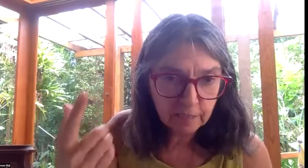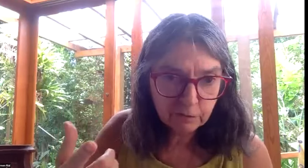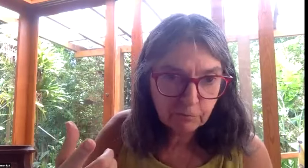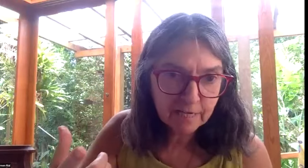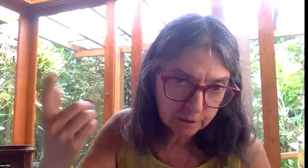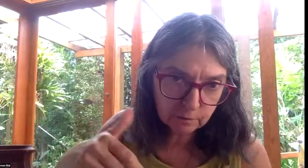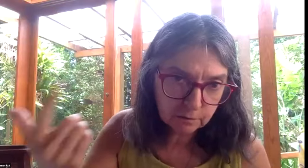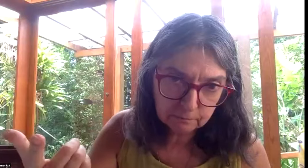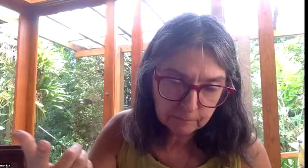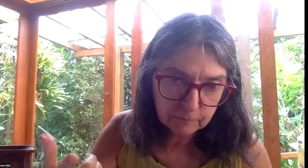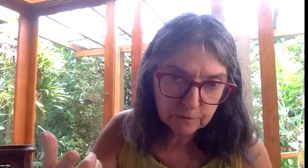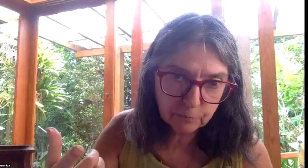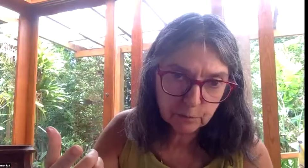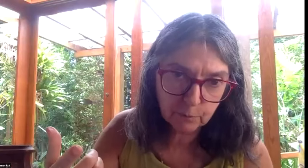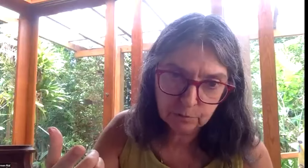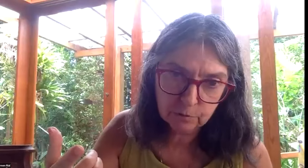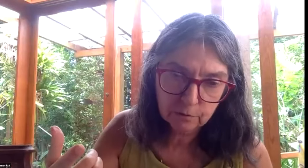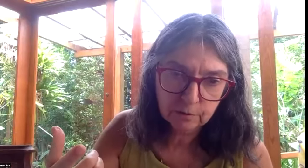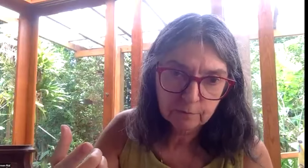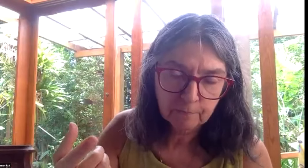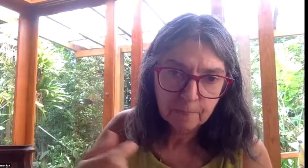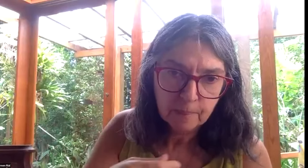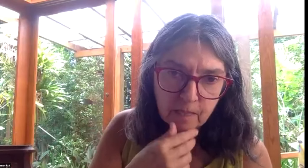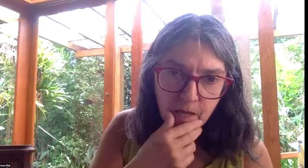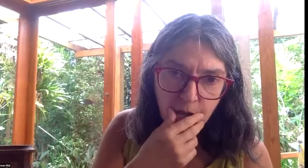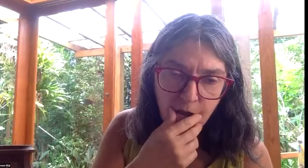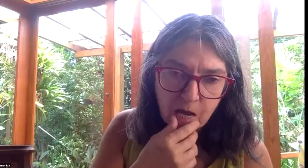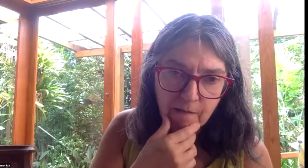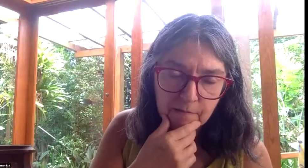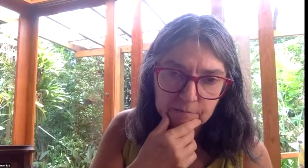Celine, do you have a question or is a response?